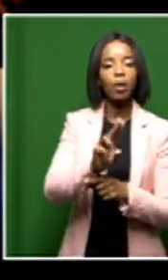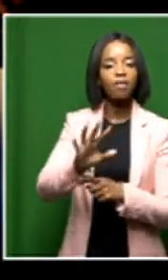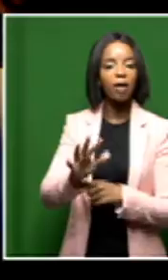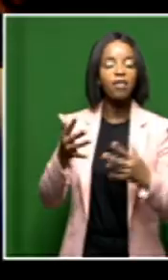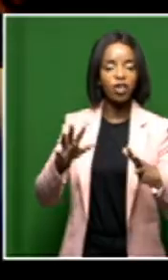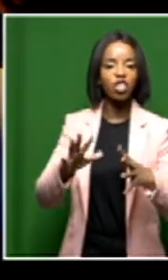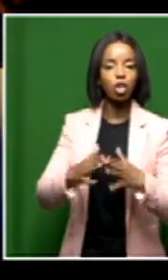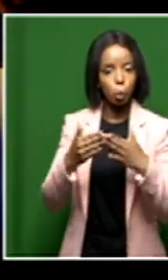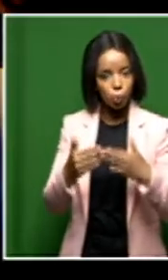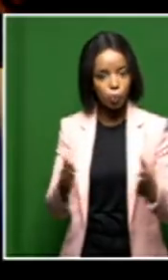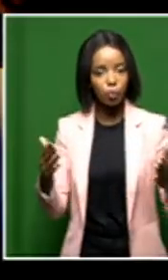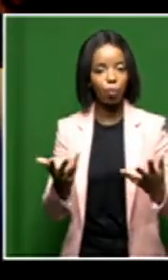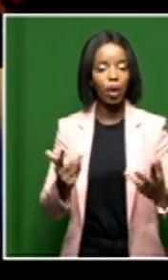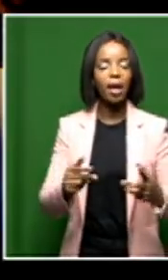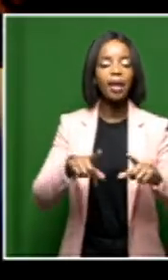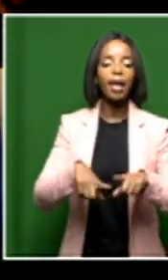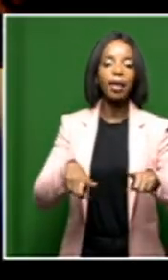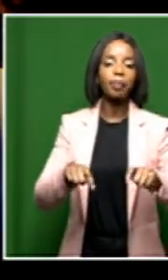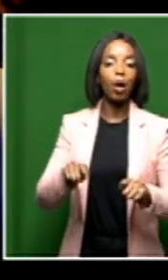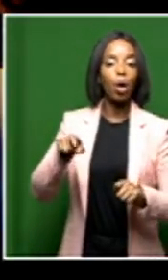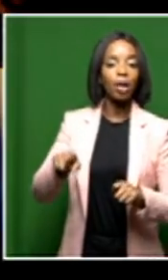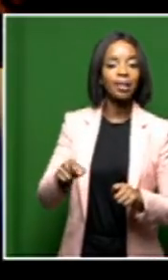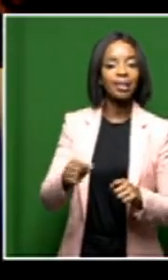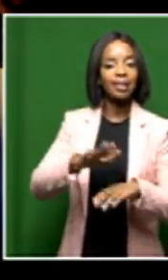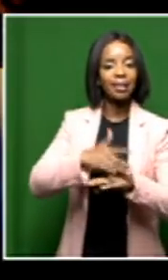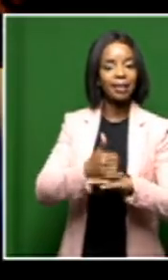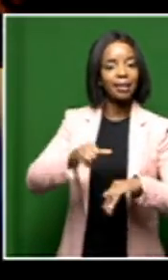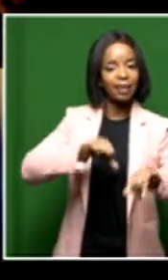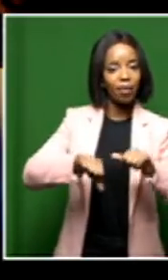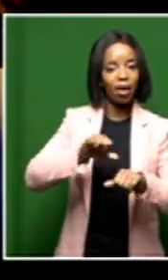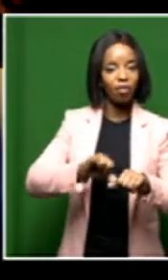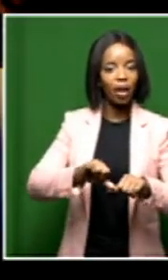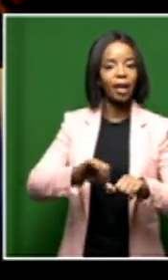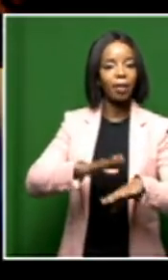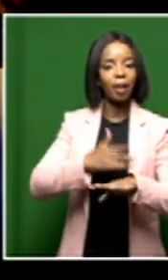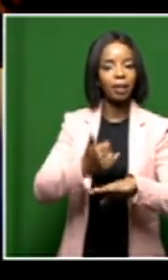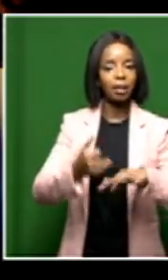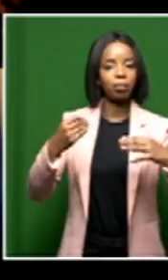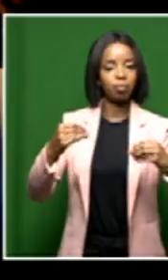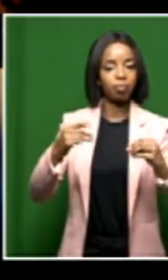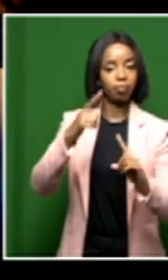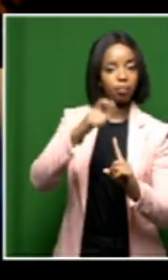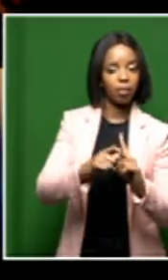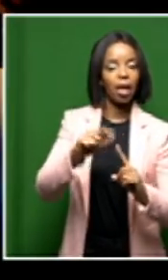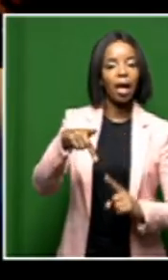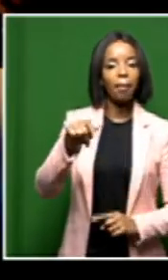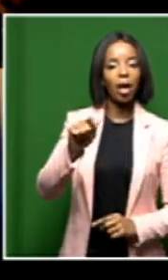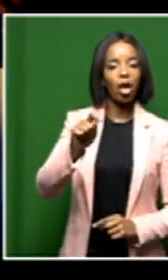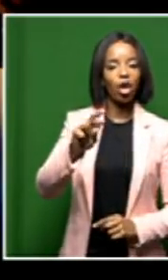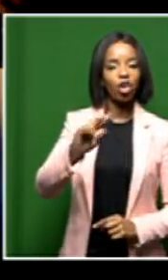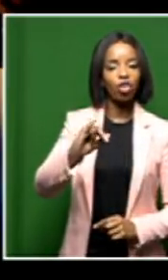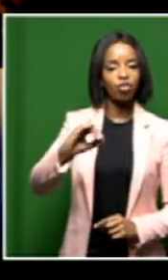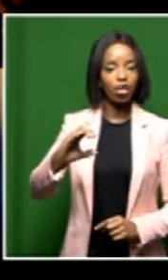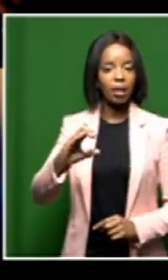the initiative of American-based South African scientist and entrepreneur Patrick Soon-Shiong. The 3 billion rand campus